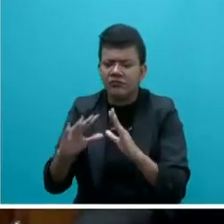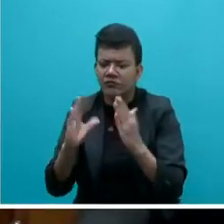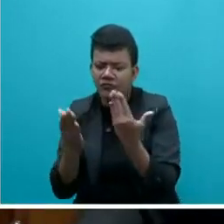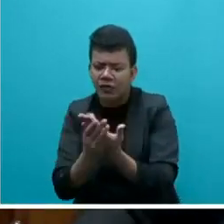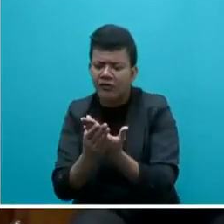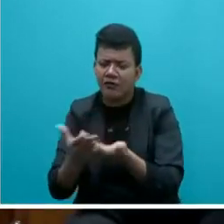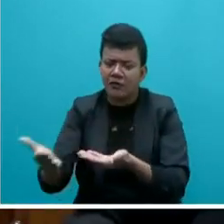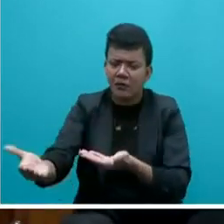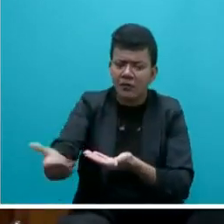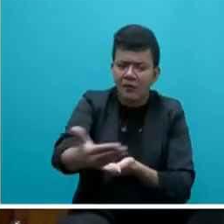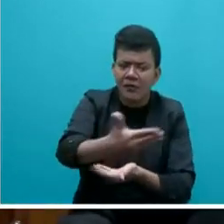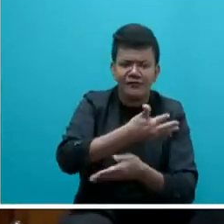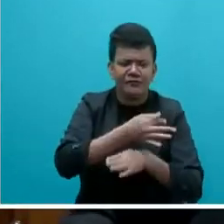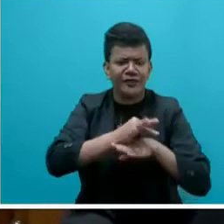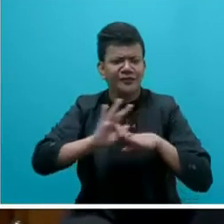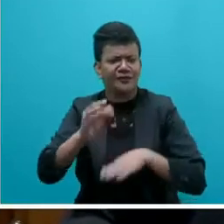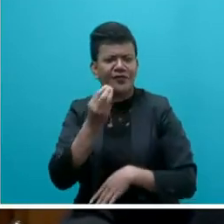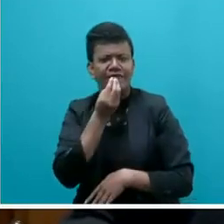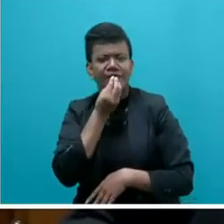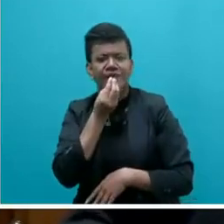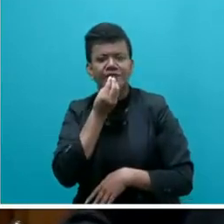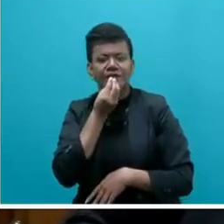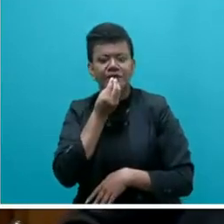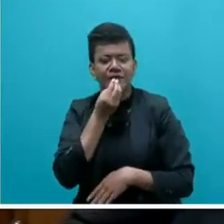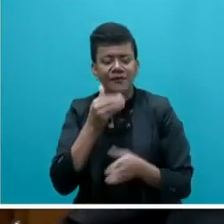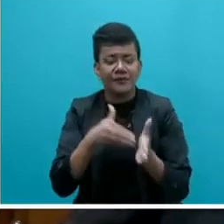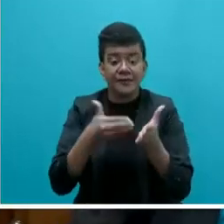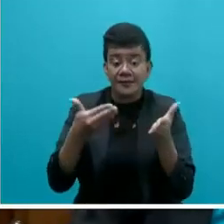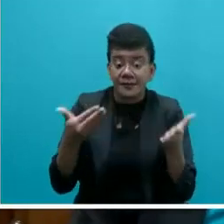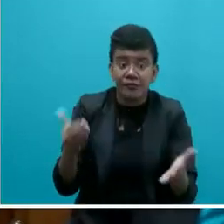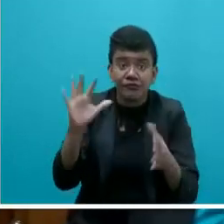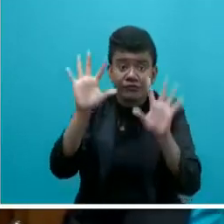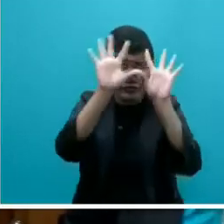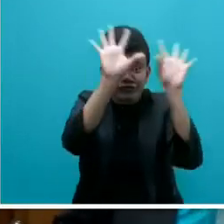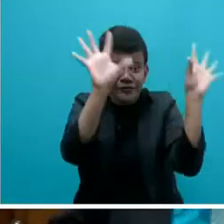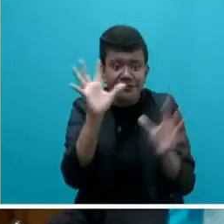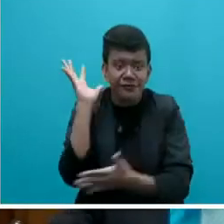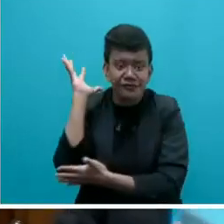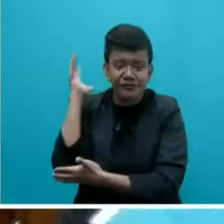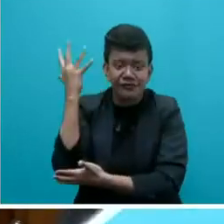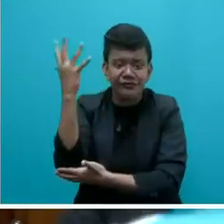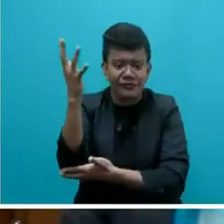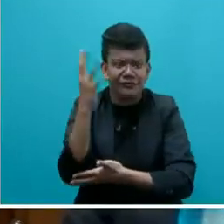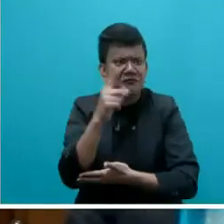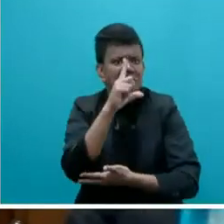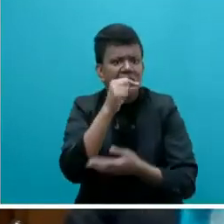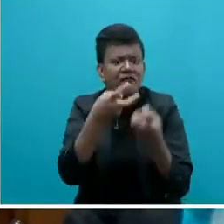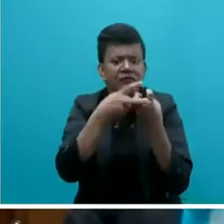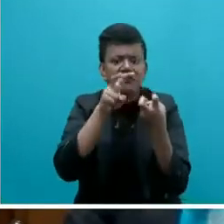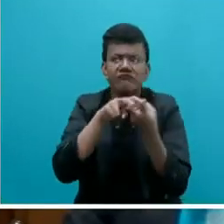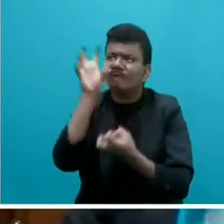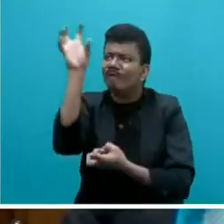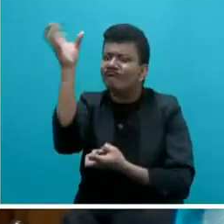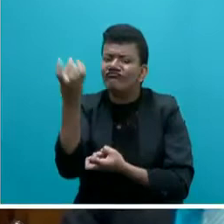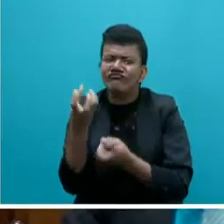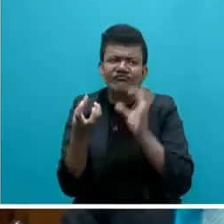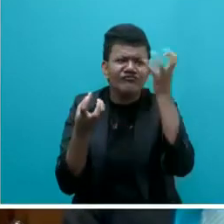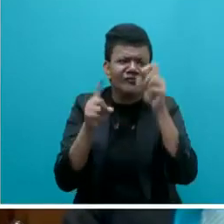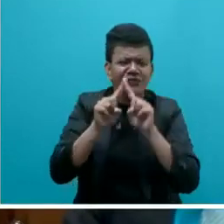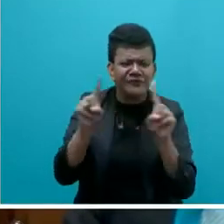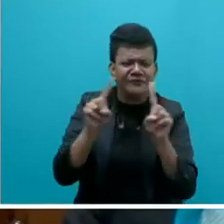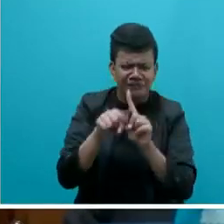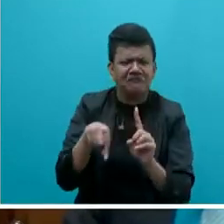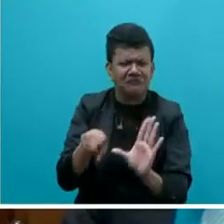trade. Once a tree is established, it can provide a large yield of fruit year after year for decades, requiring